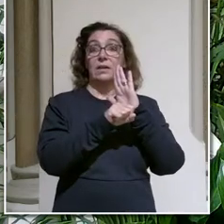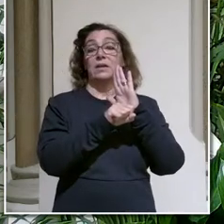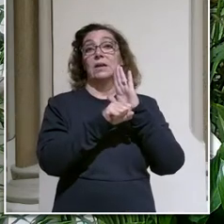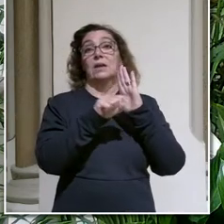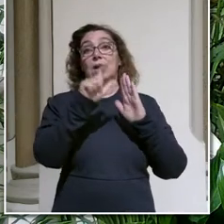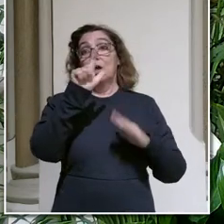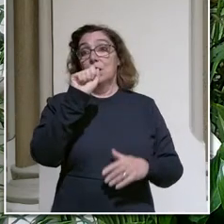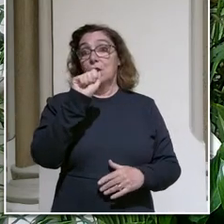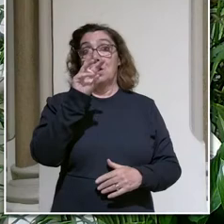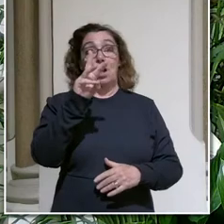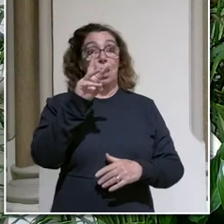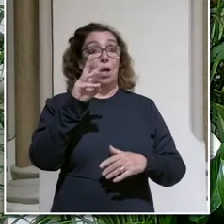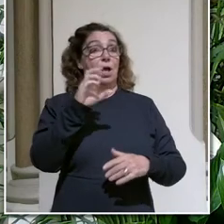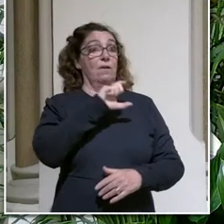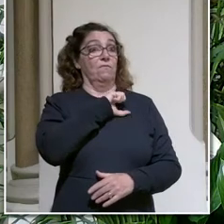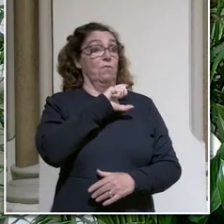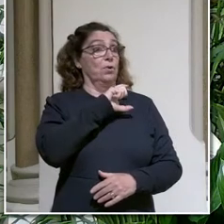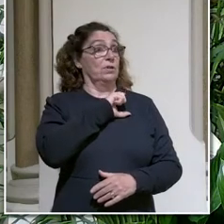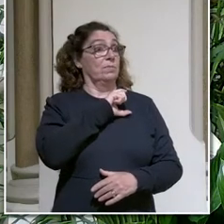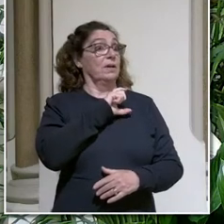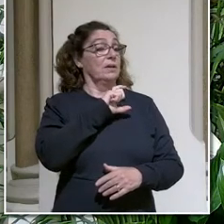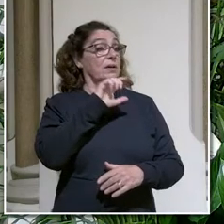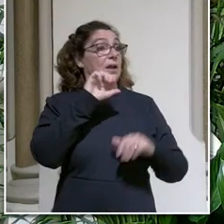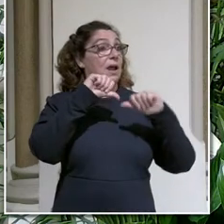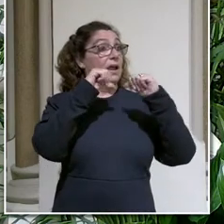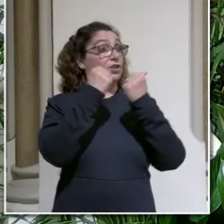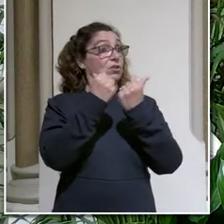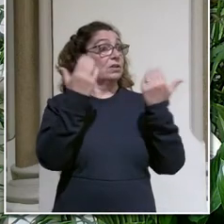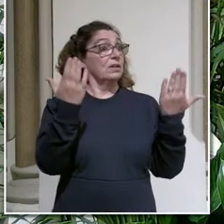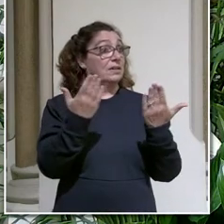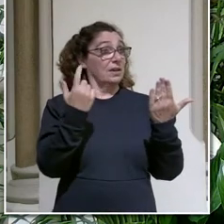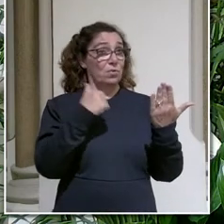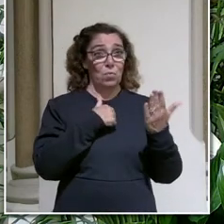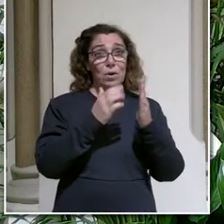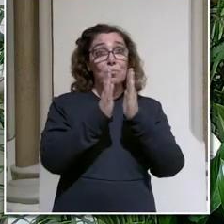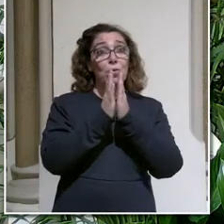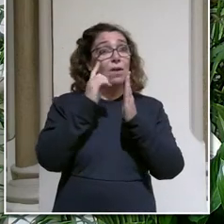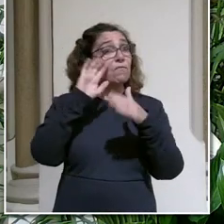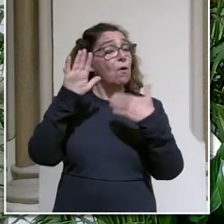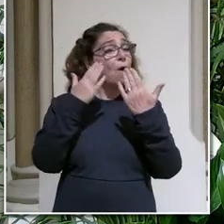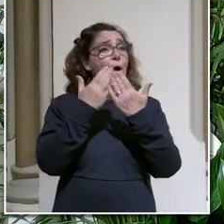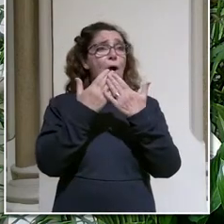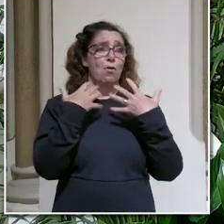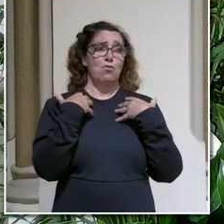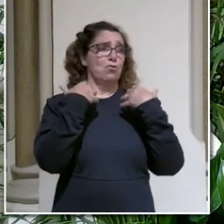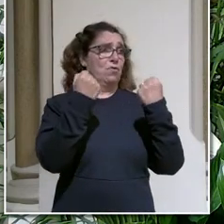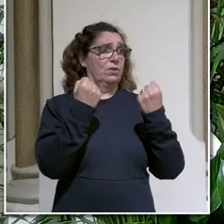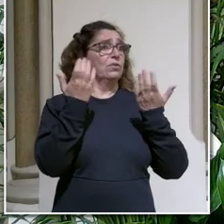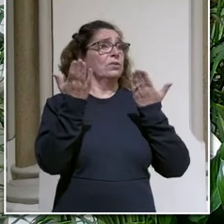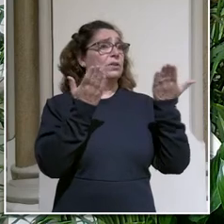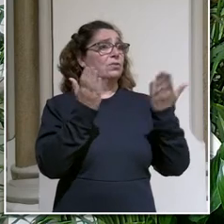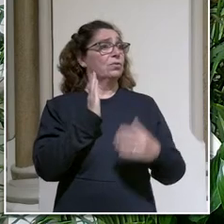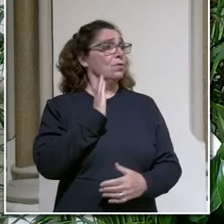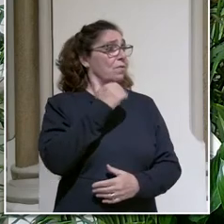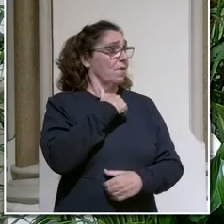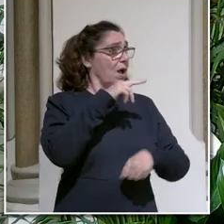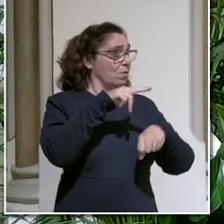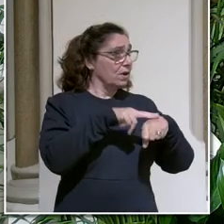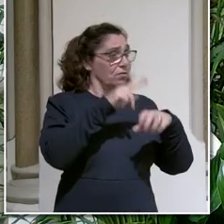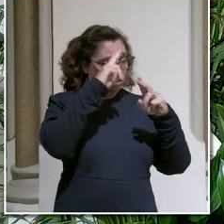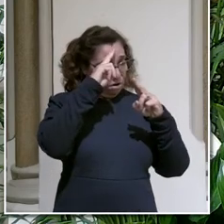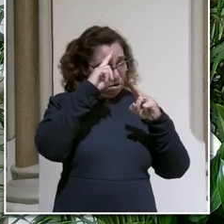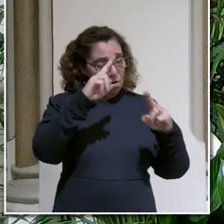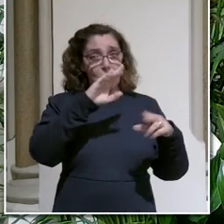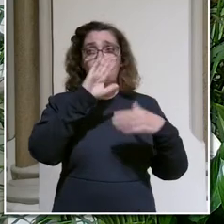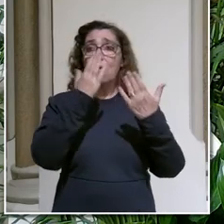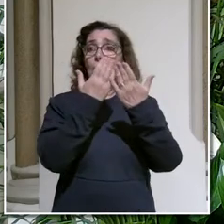enforcement agencies present with us today. We pray for all who courageously serve our nation, and we honor those members